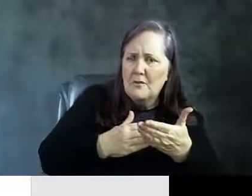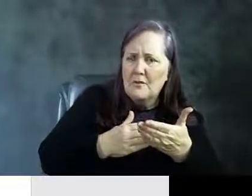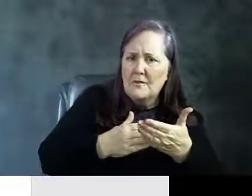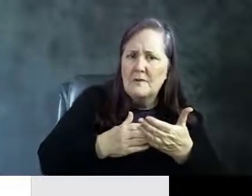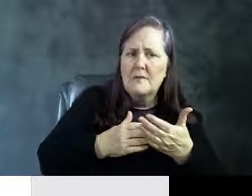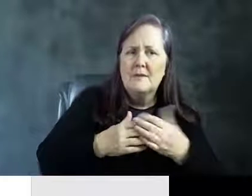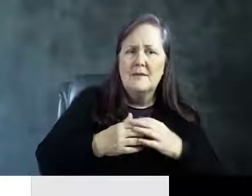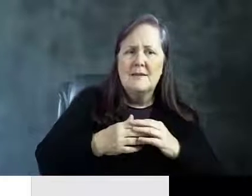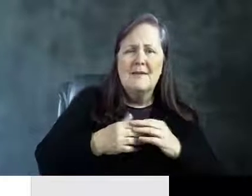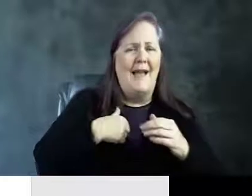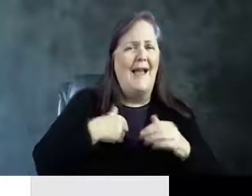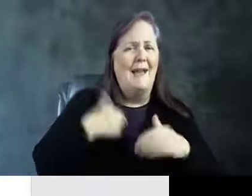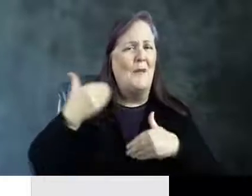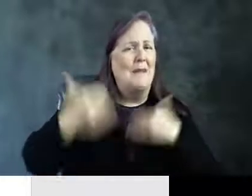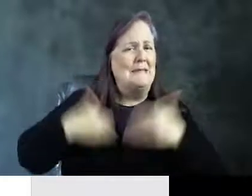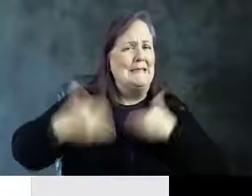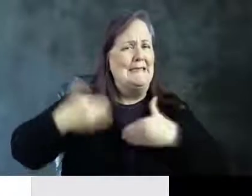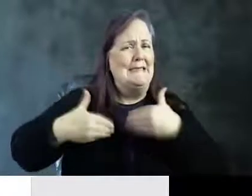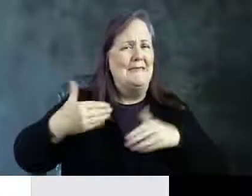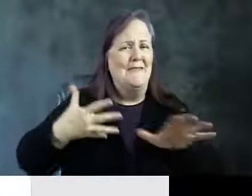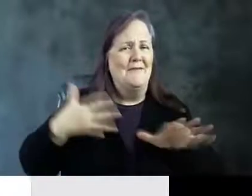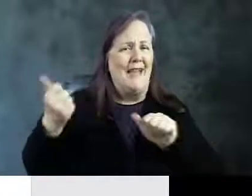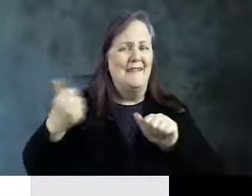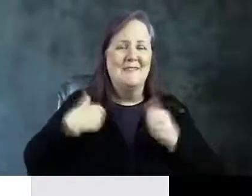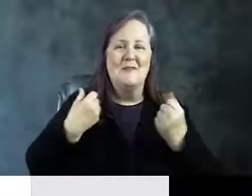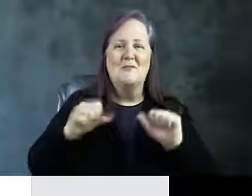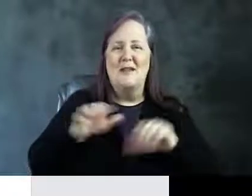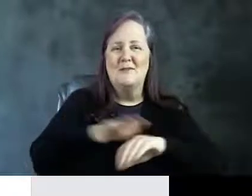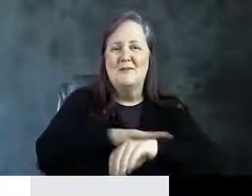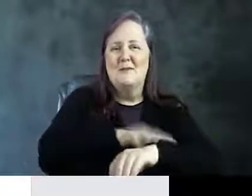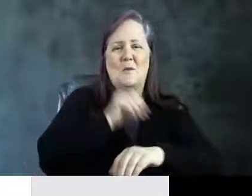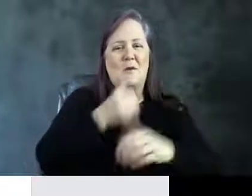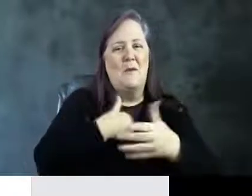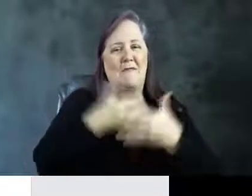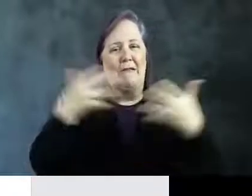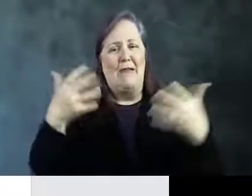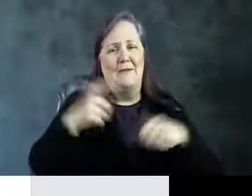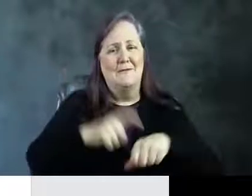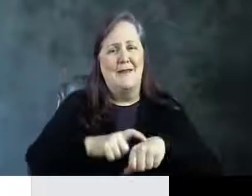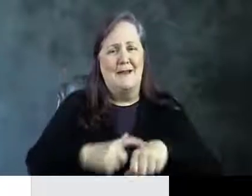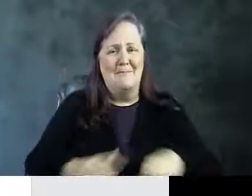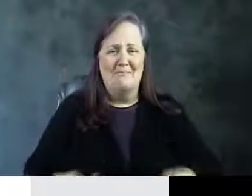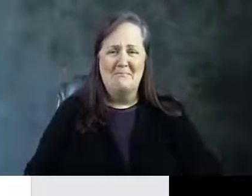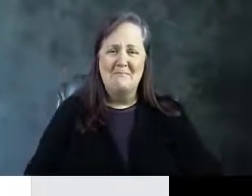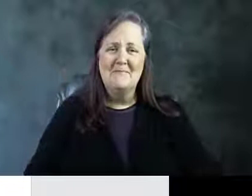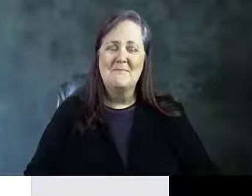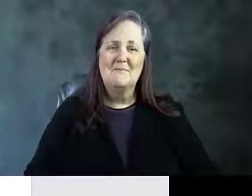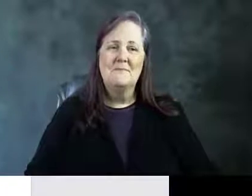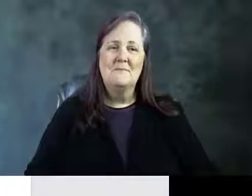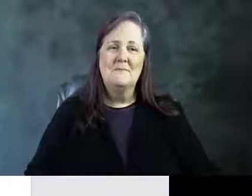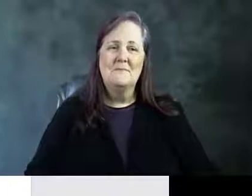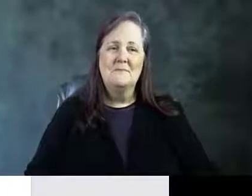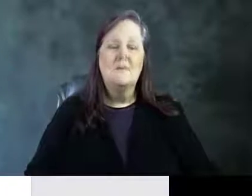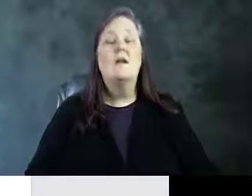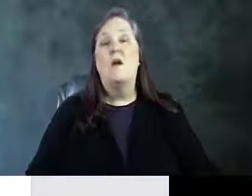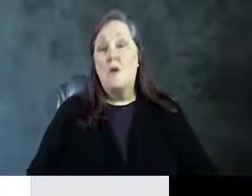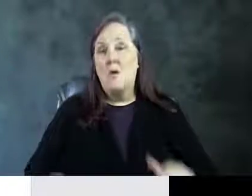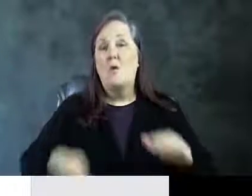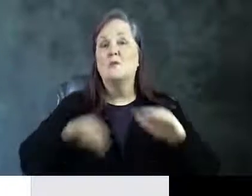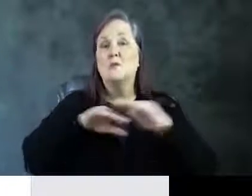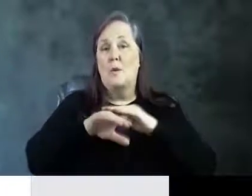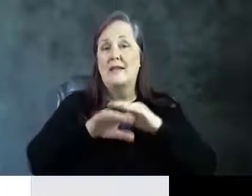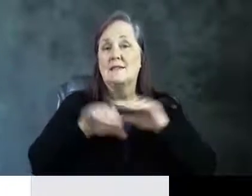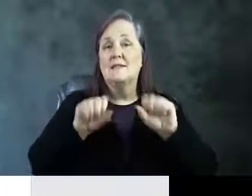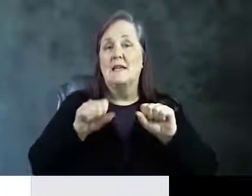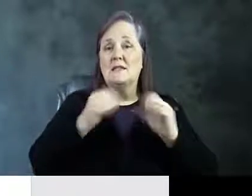know I am going a bit fast. I'll try and slow down, but we don't have a ton of time. The accessible list. Yeah, so all of the